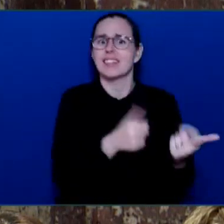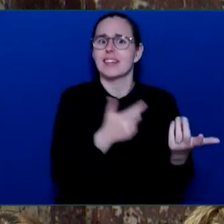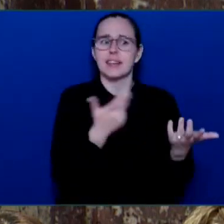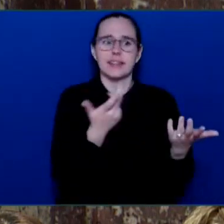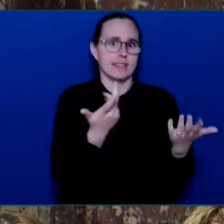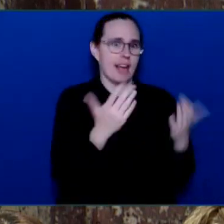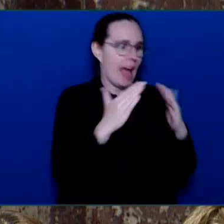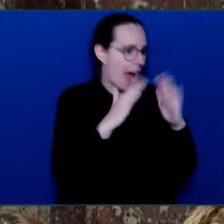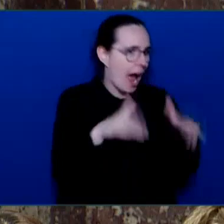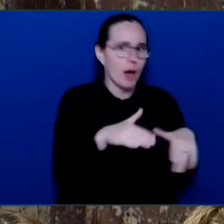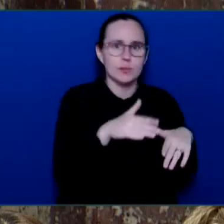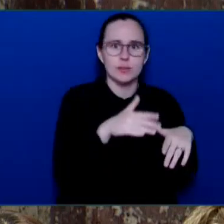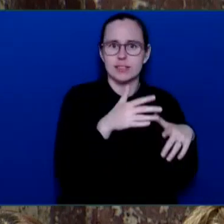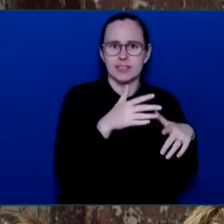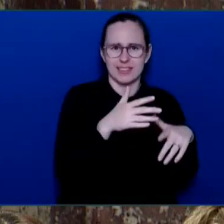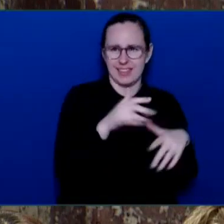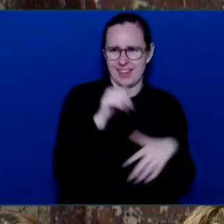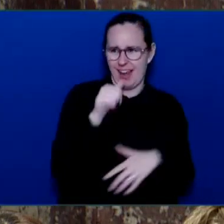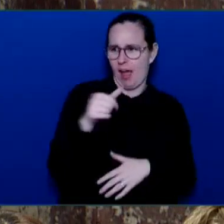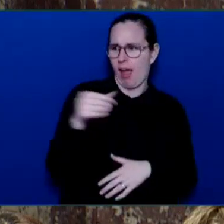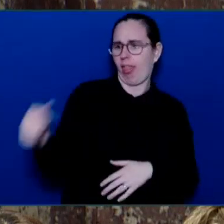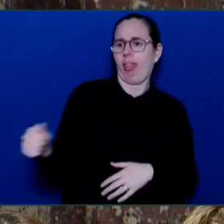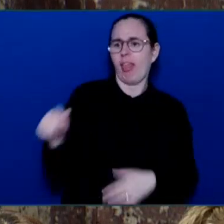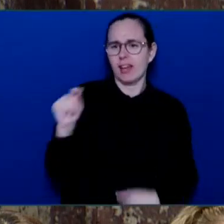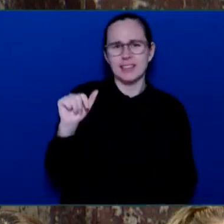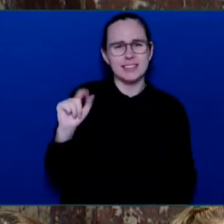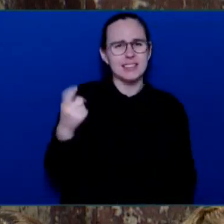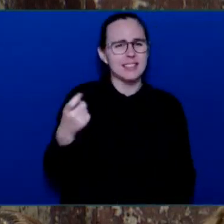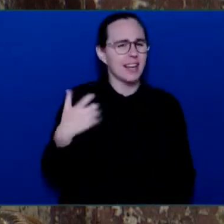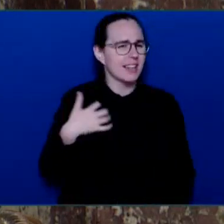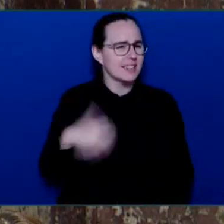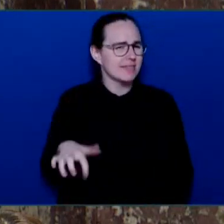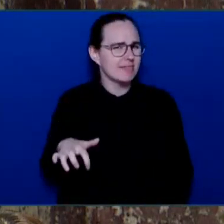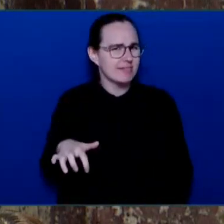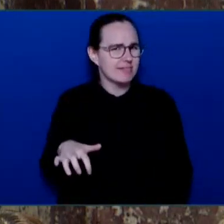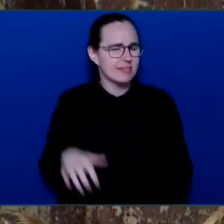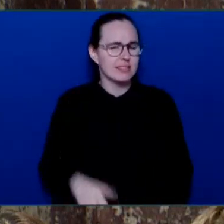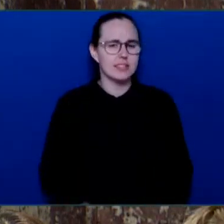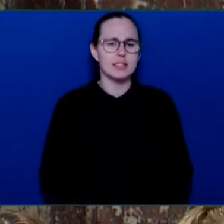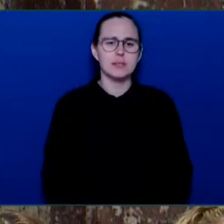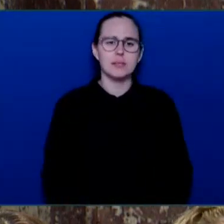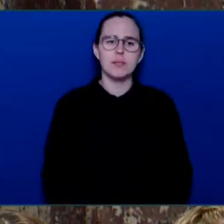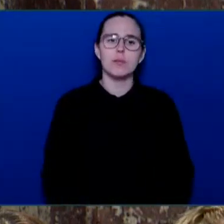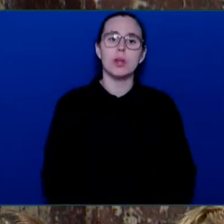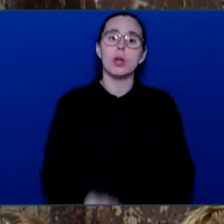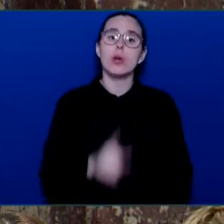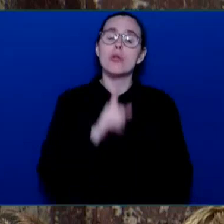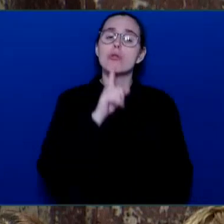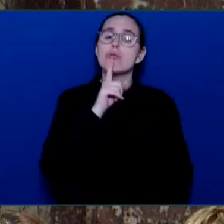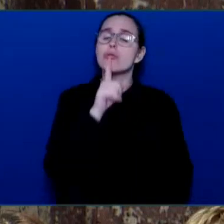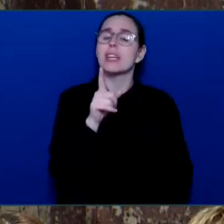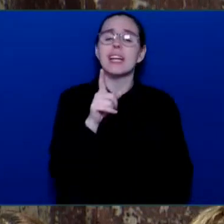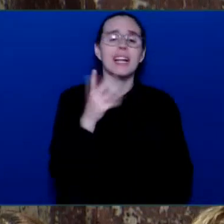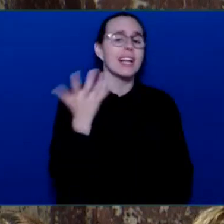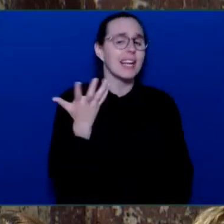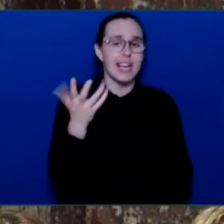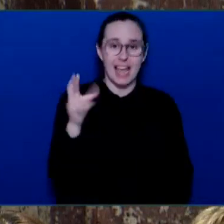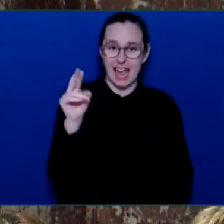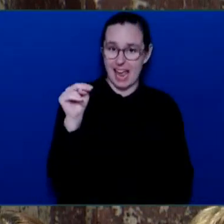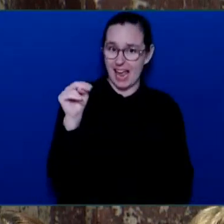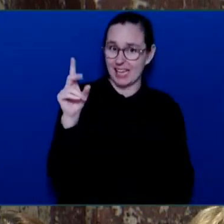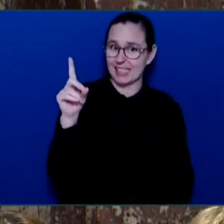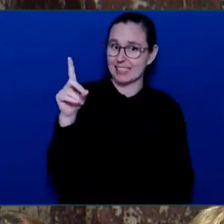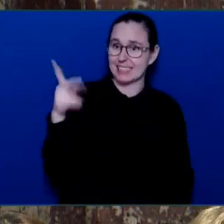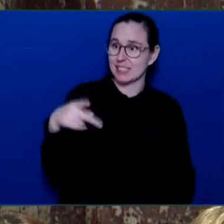BC are being crushed by this unbelievable weight of the Socialist NDP's anti-homeowner agenda. They wish